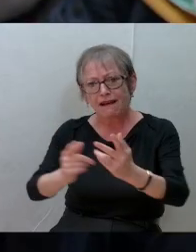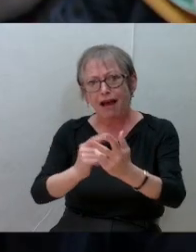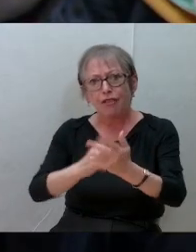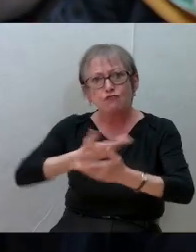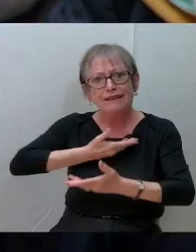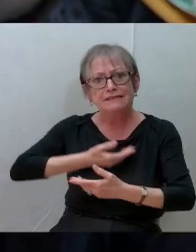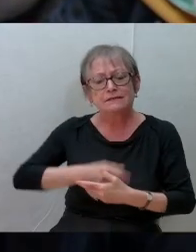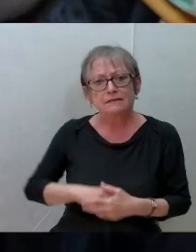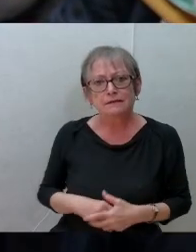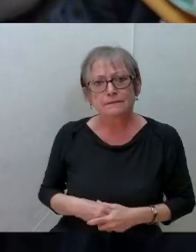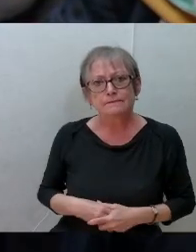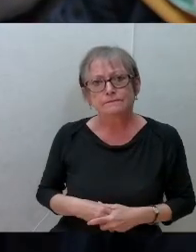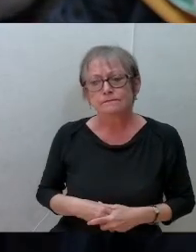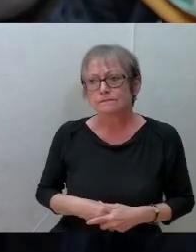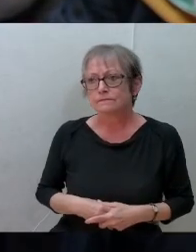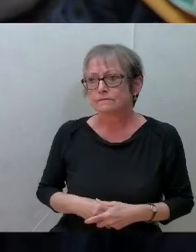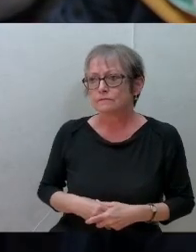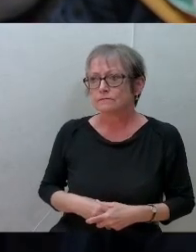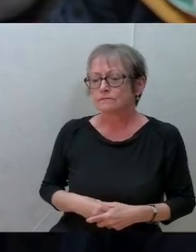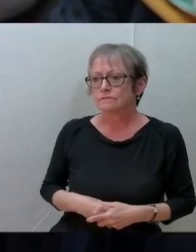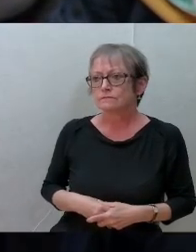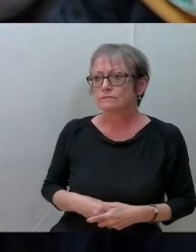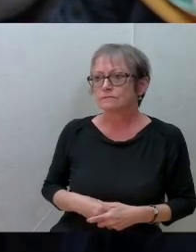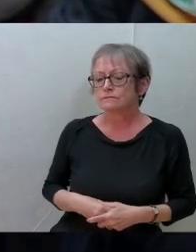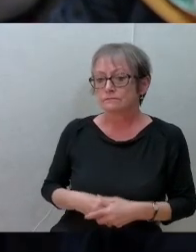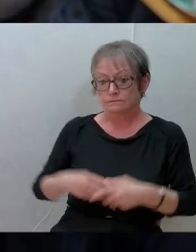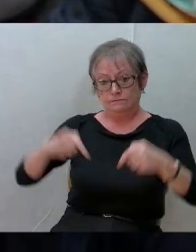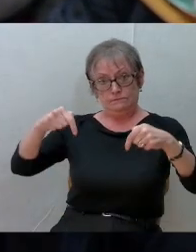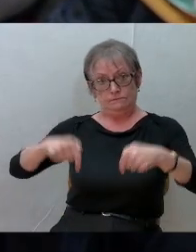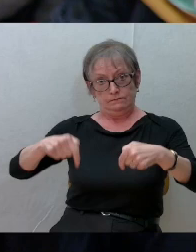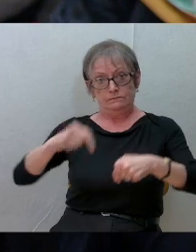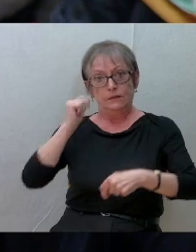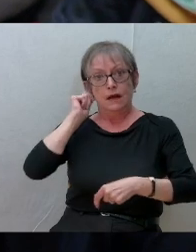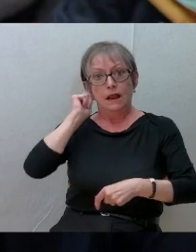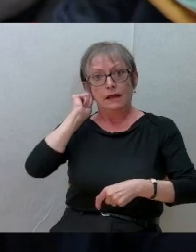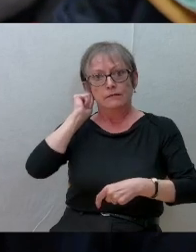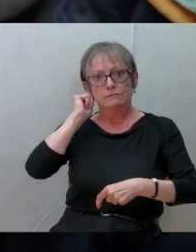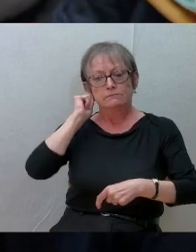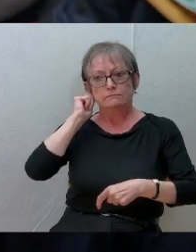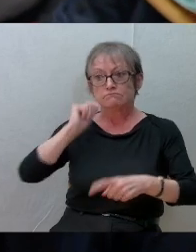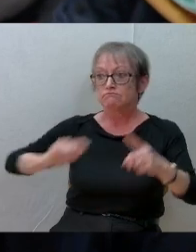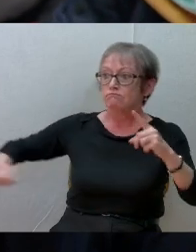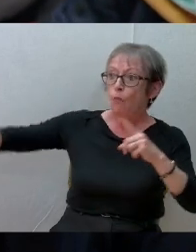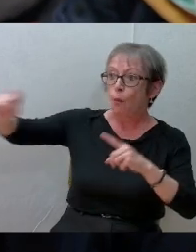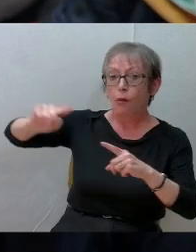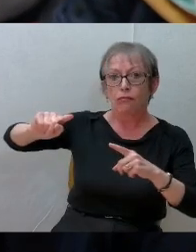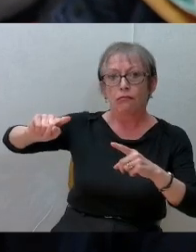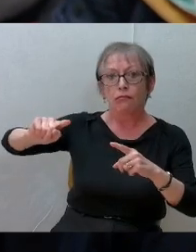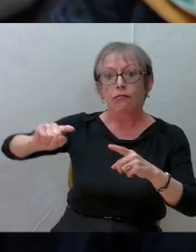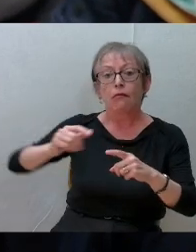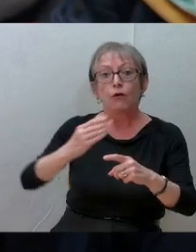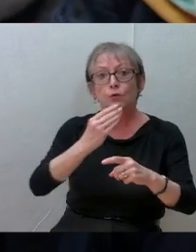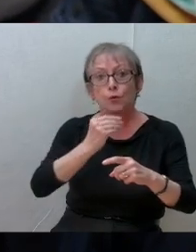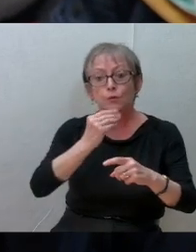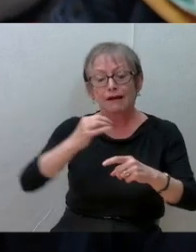rights. We're in a fortunate place and situation for all of you to capitalize and